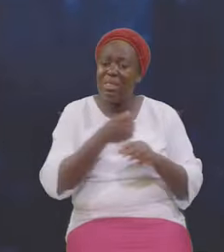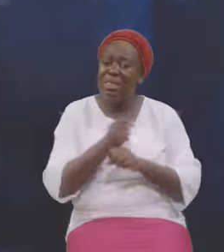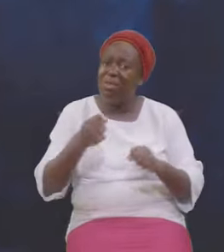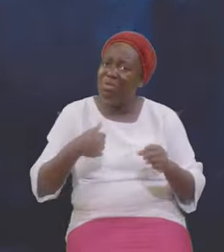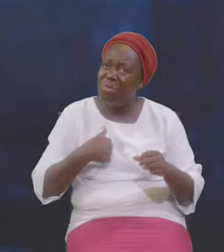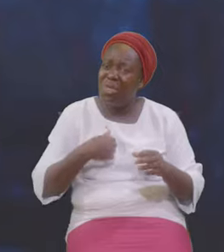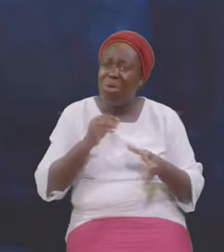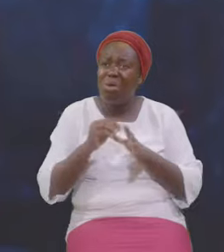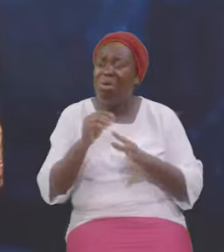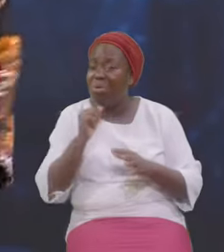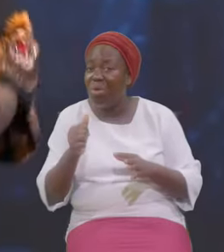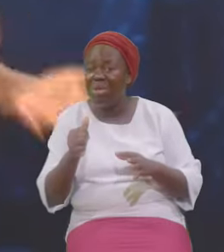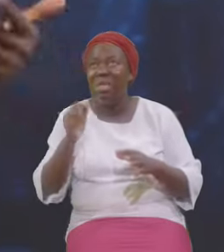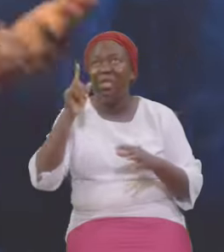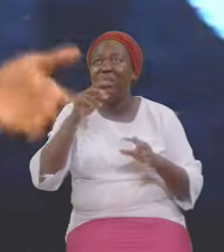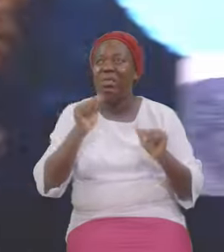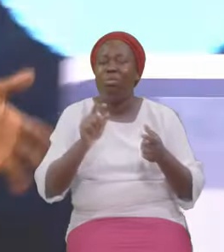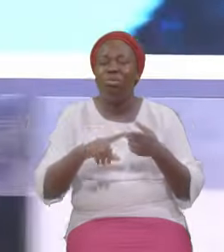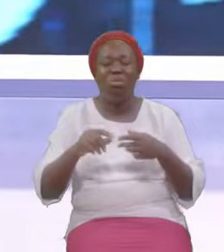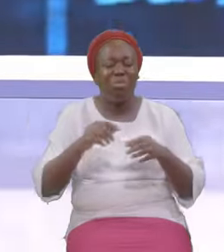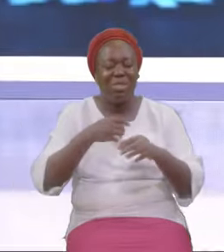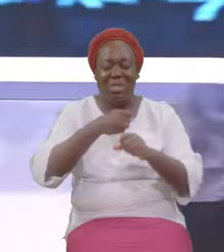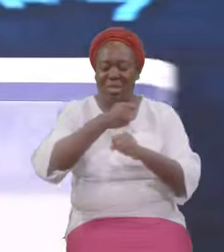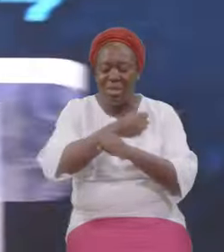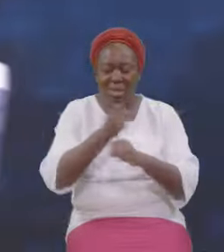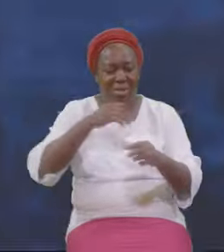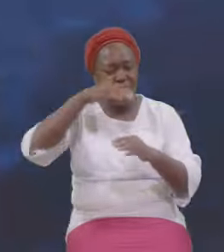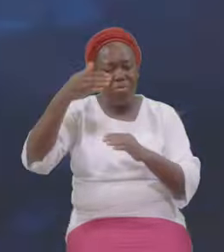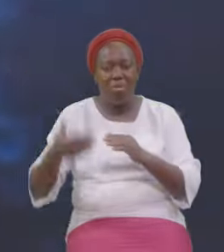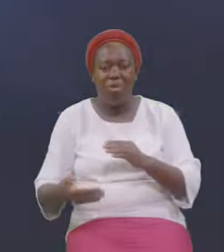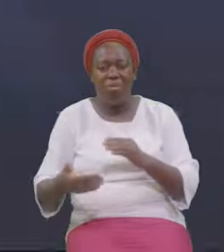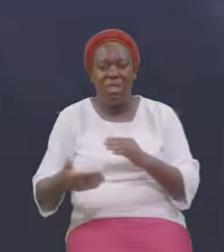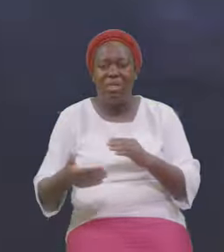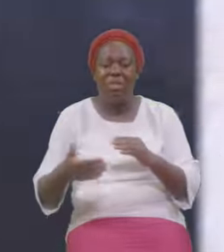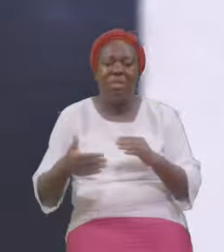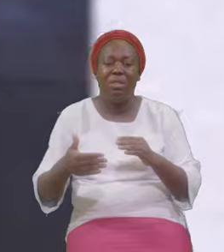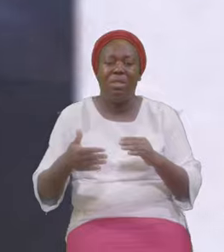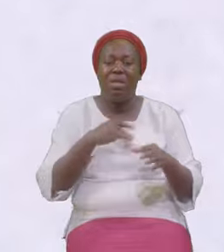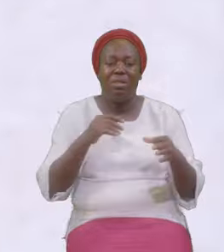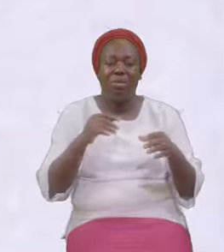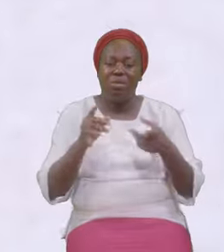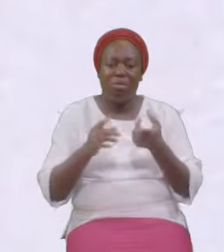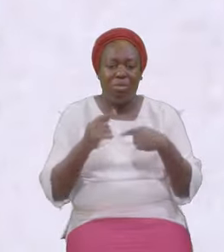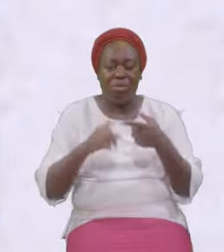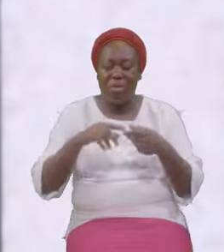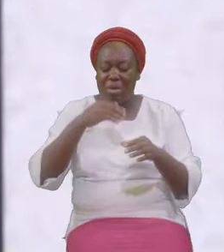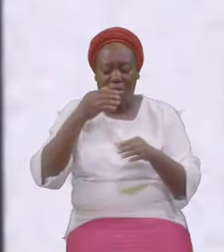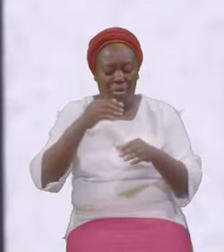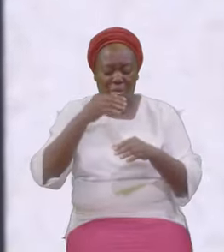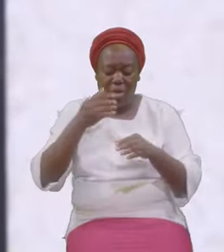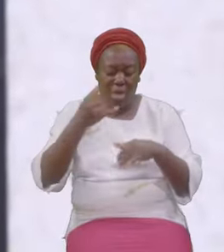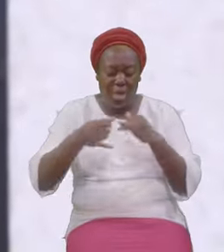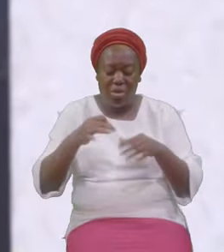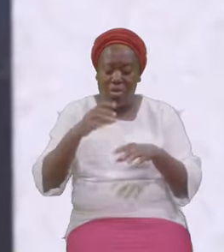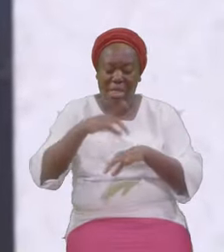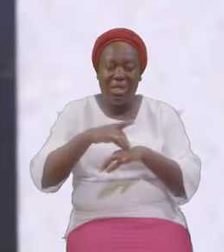save to the uttermost. I'm coming from the uttermost part of the earth. Is he able to save me? He's able